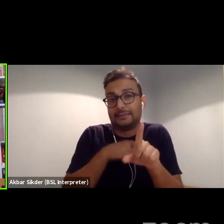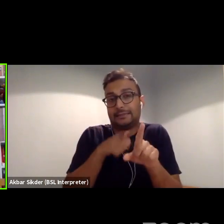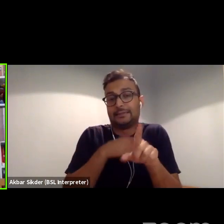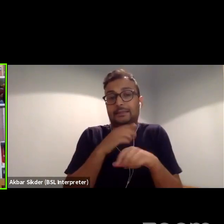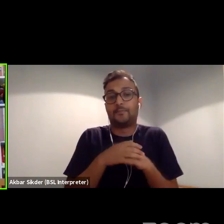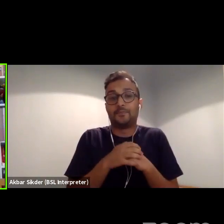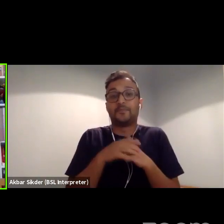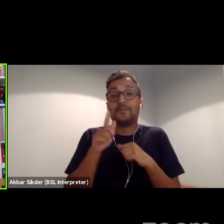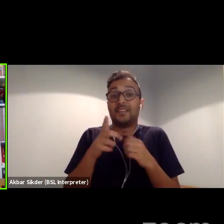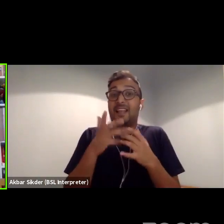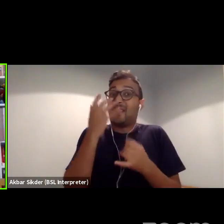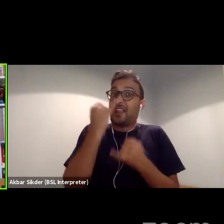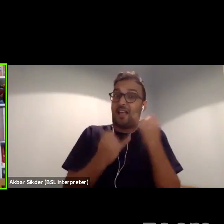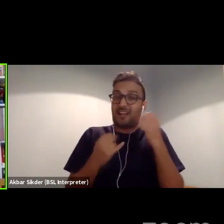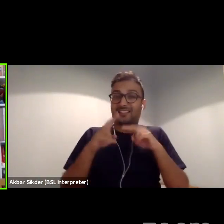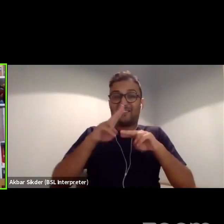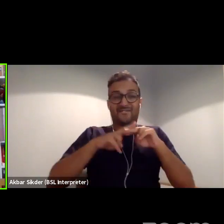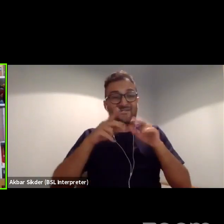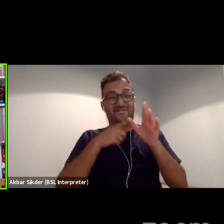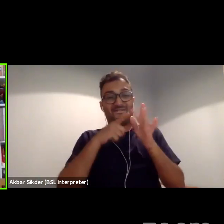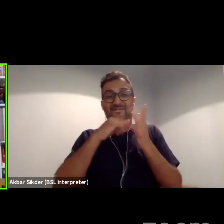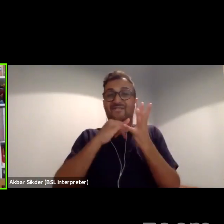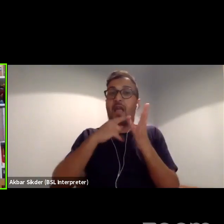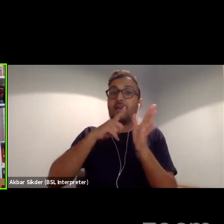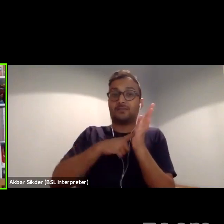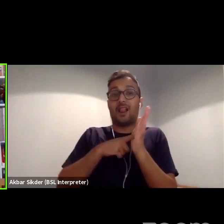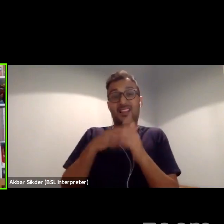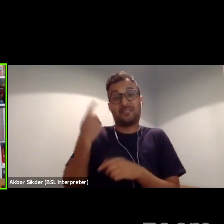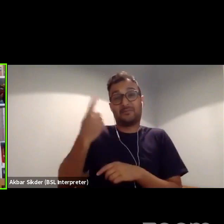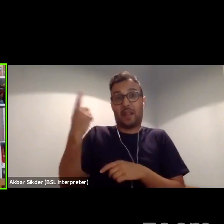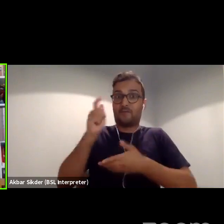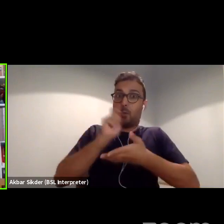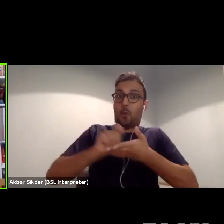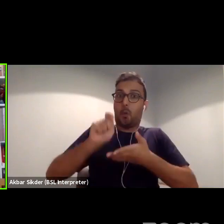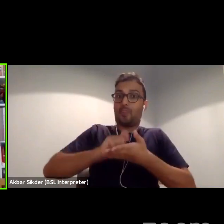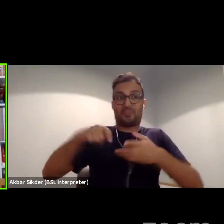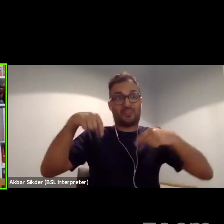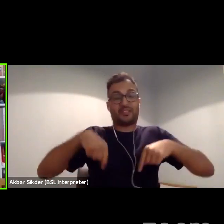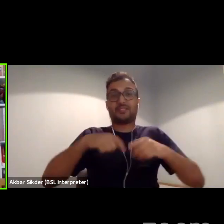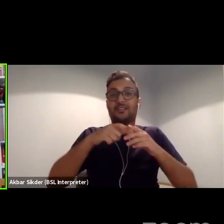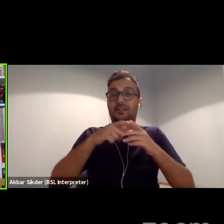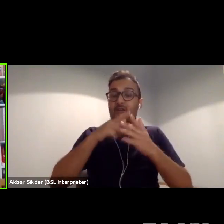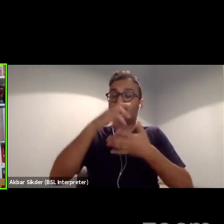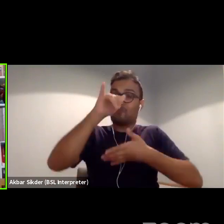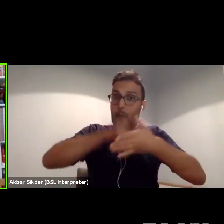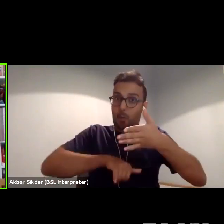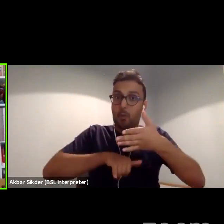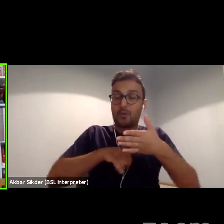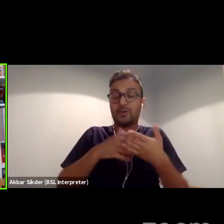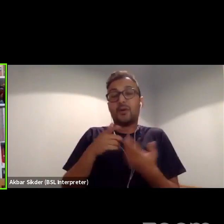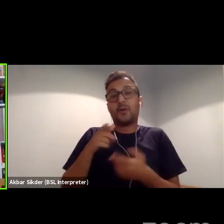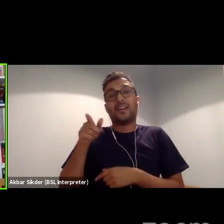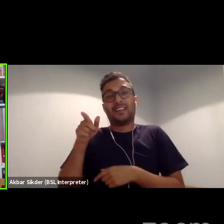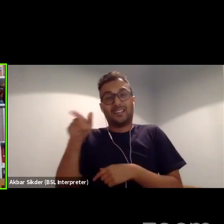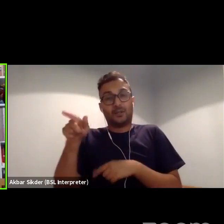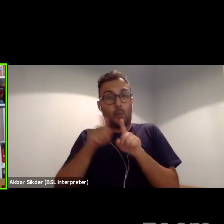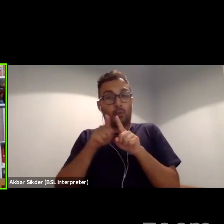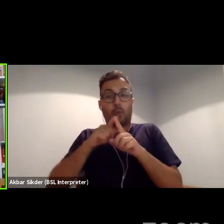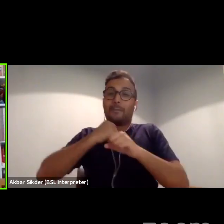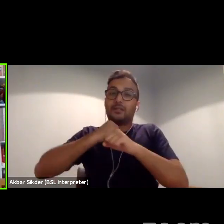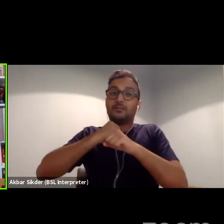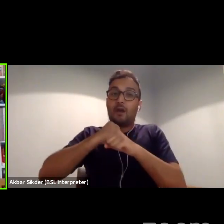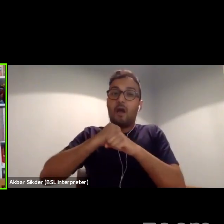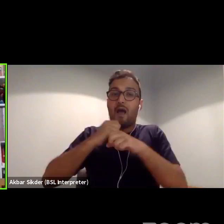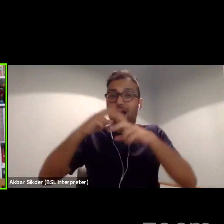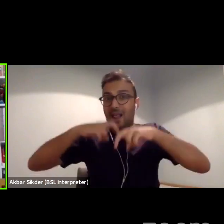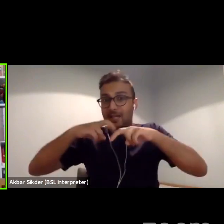Faisal Hanif, who is not only the author of the report we're discussing tonight, but he's also the media analyst for Centre for